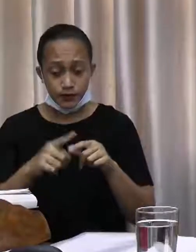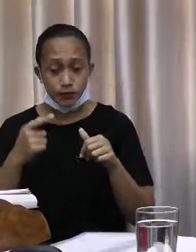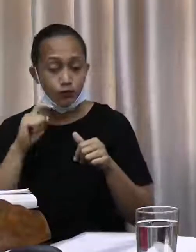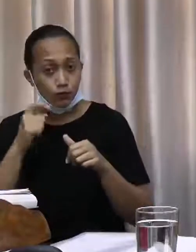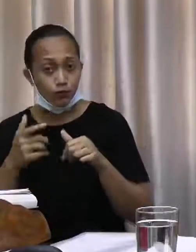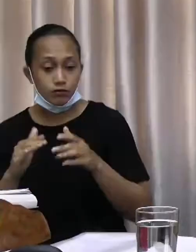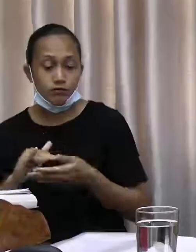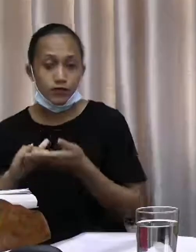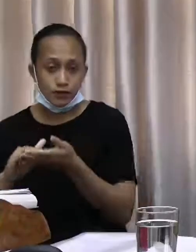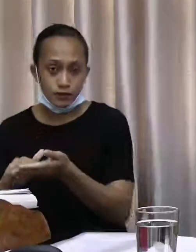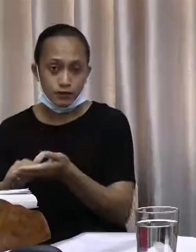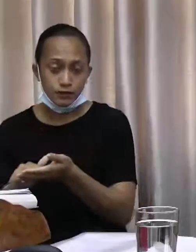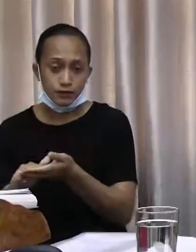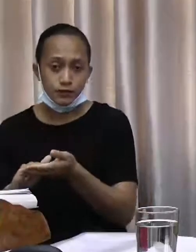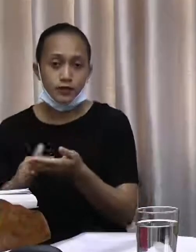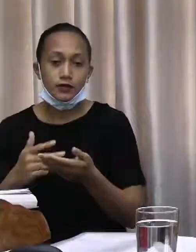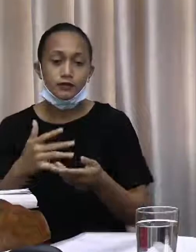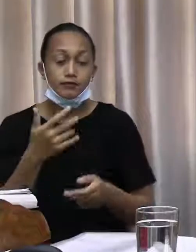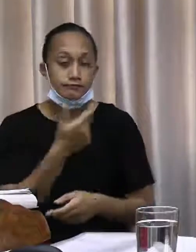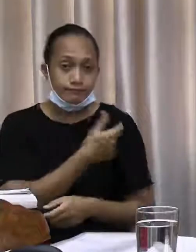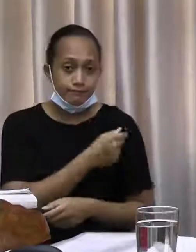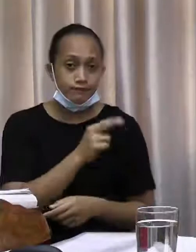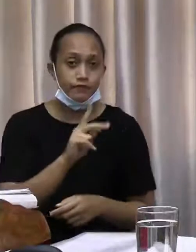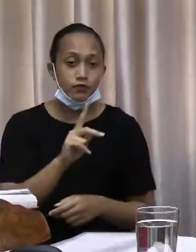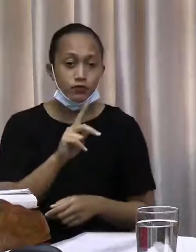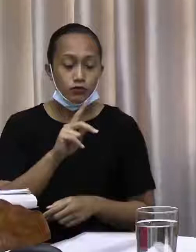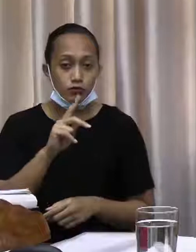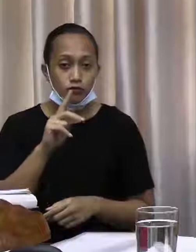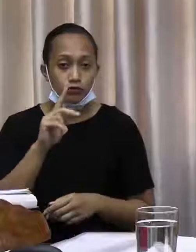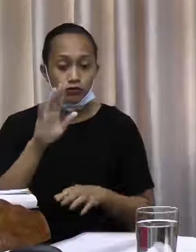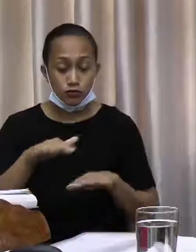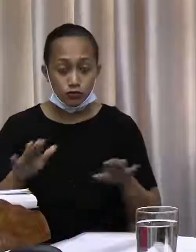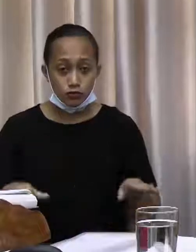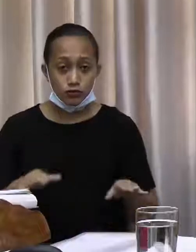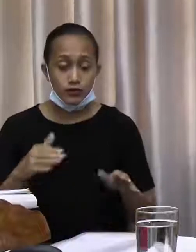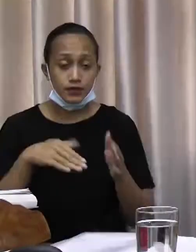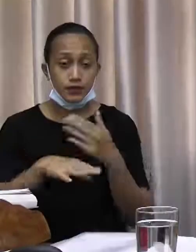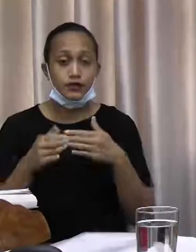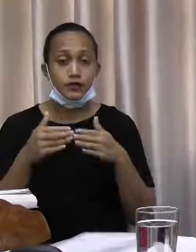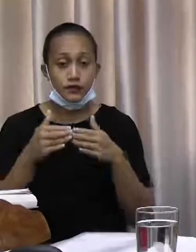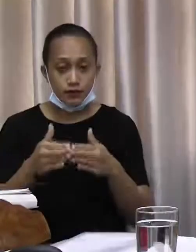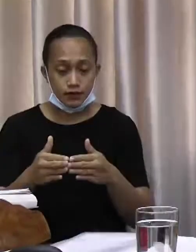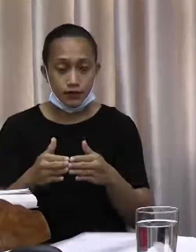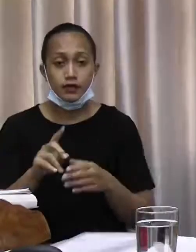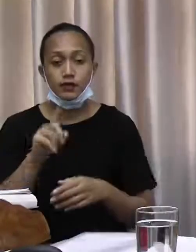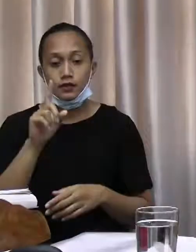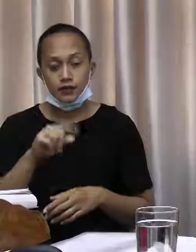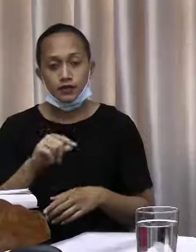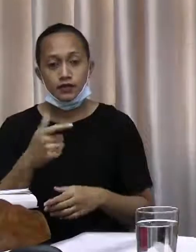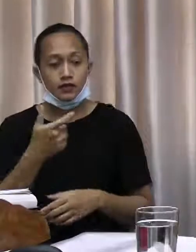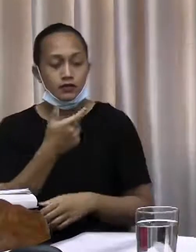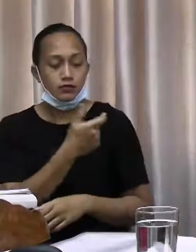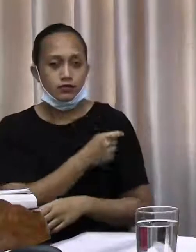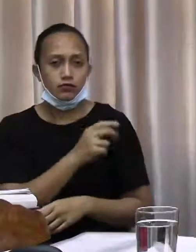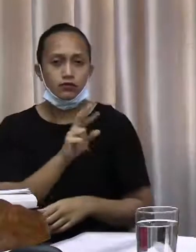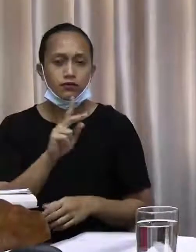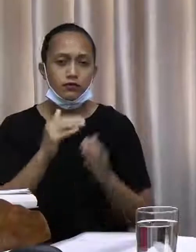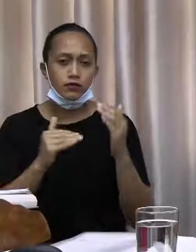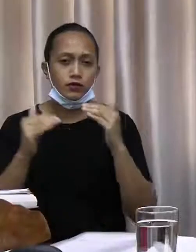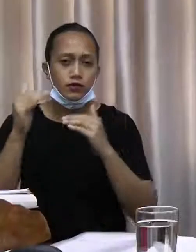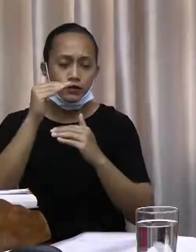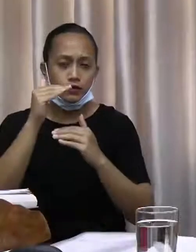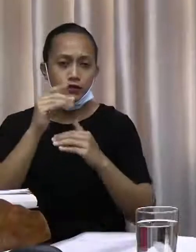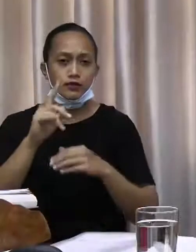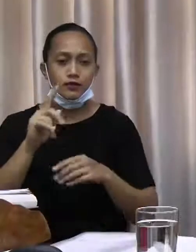Faasavalia o tūwinga mo whanawiti i Savaii. Male faatinoina o tui mo le au matutua